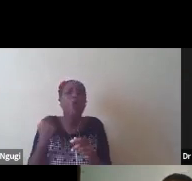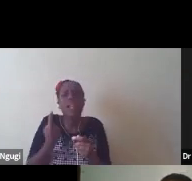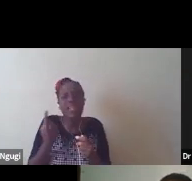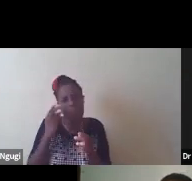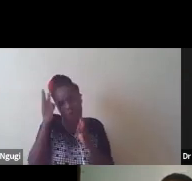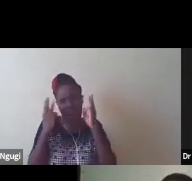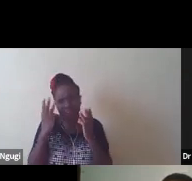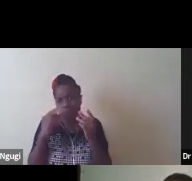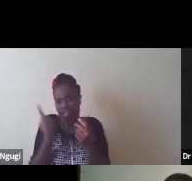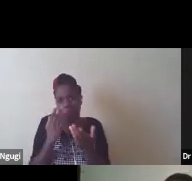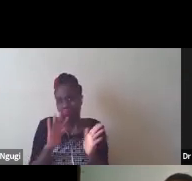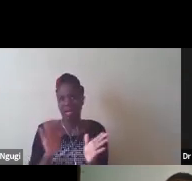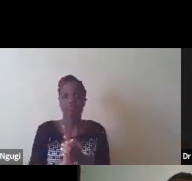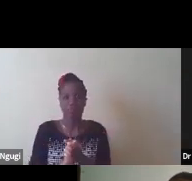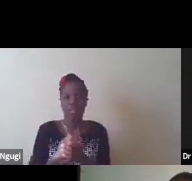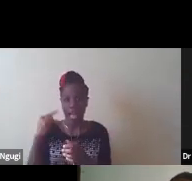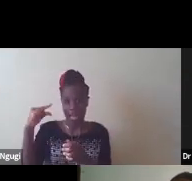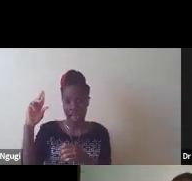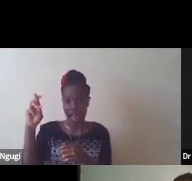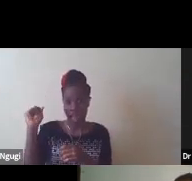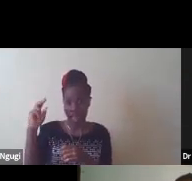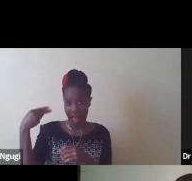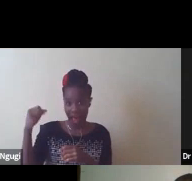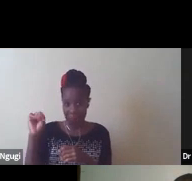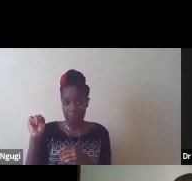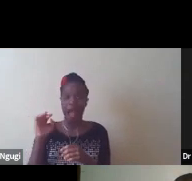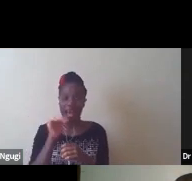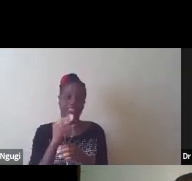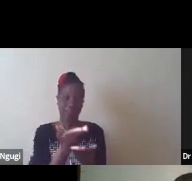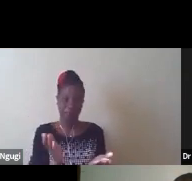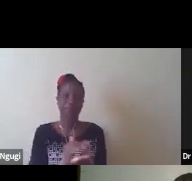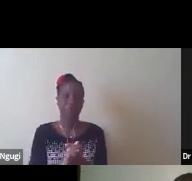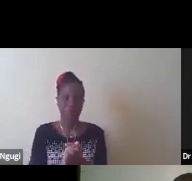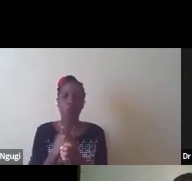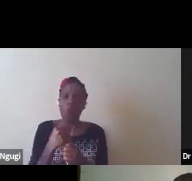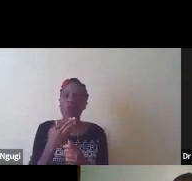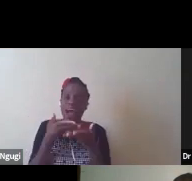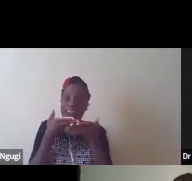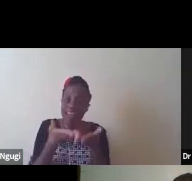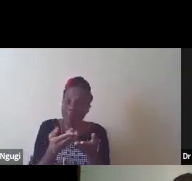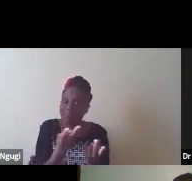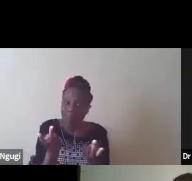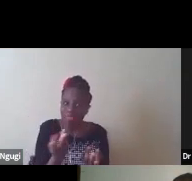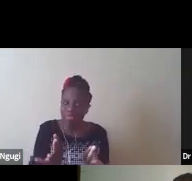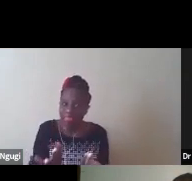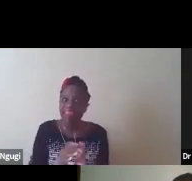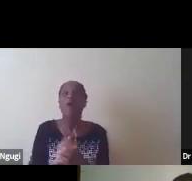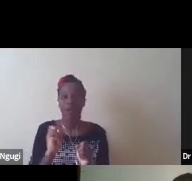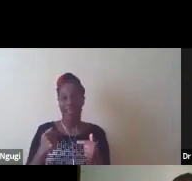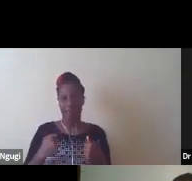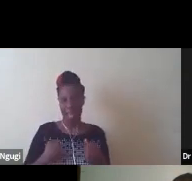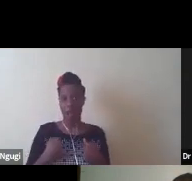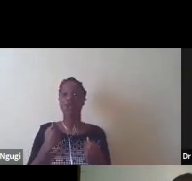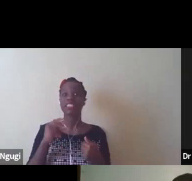from Graham Morgan. I don't know who would like to go first. Dr. Baingana, Dr. Osei? I could go first, and